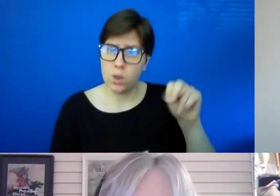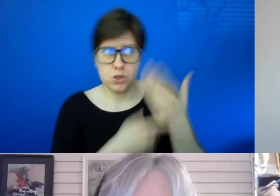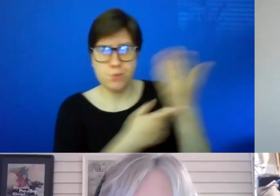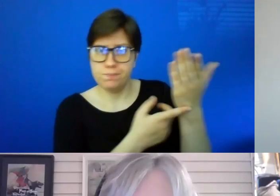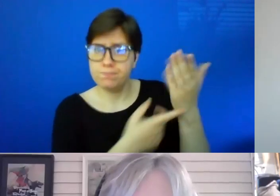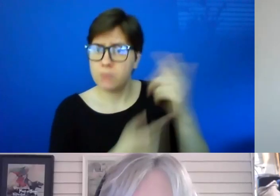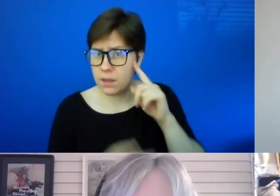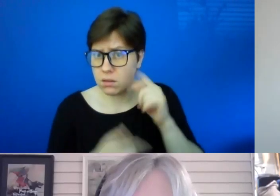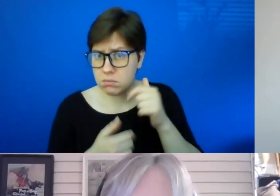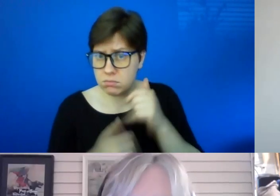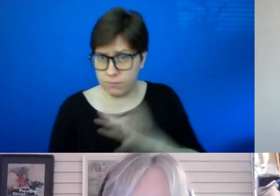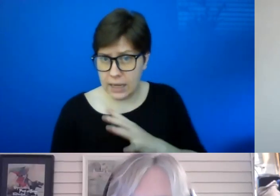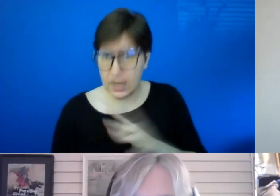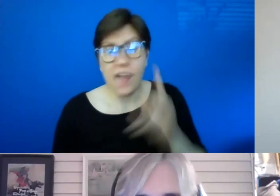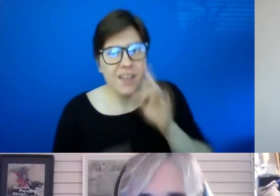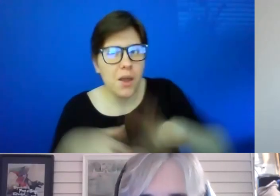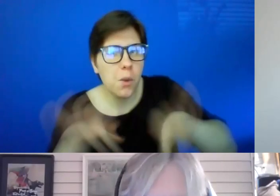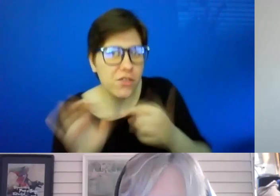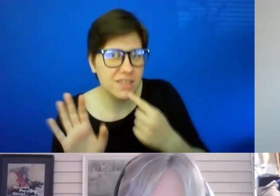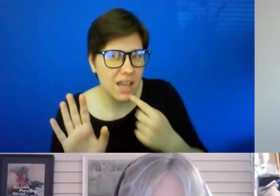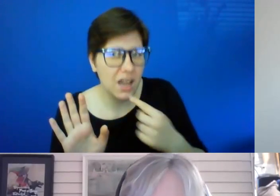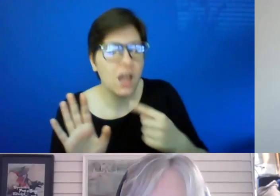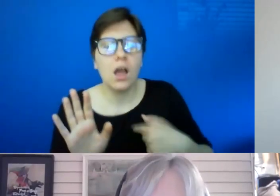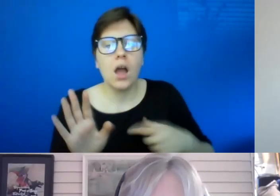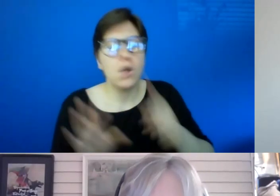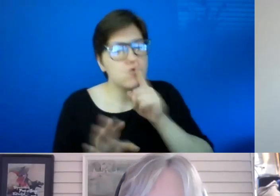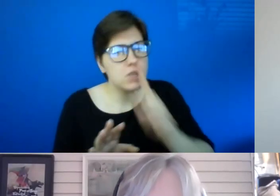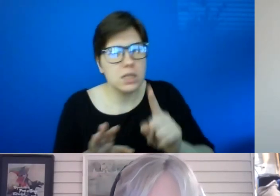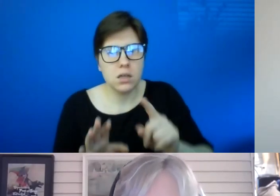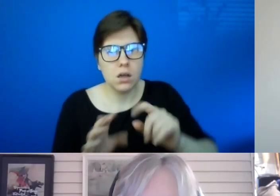I think it's just worth it saying, these are very extensively